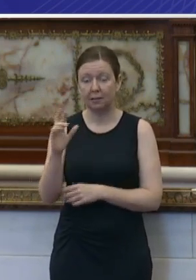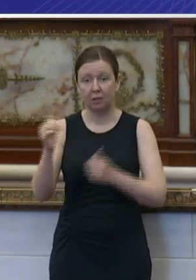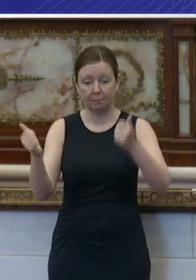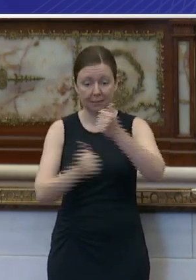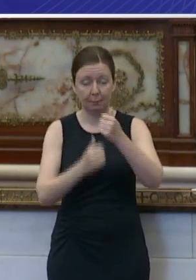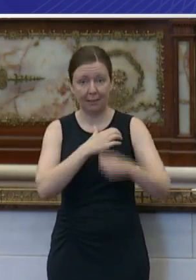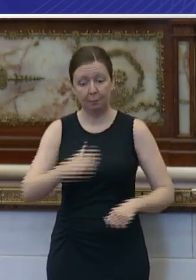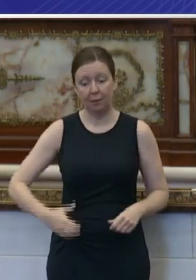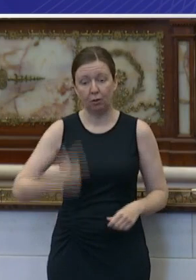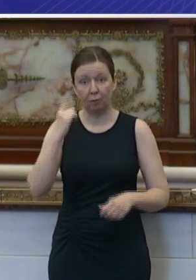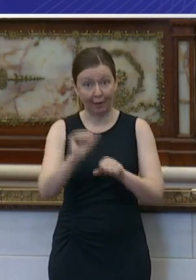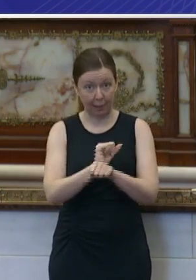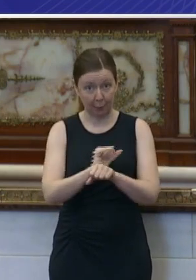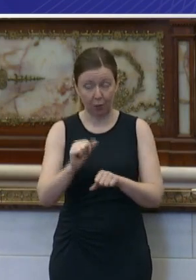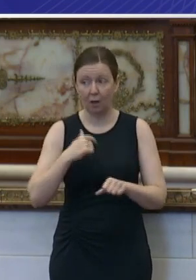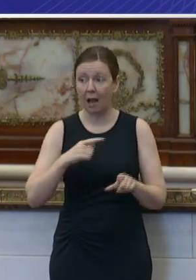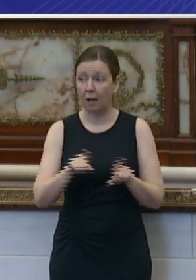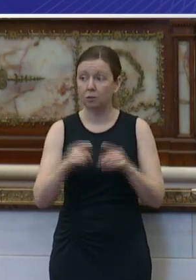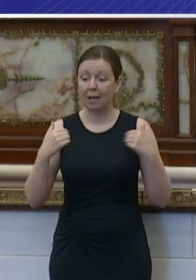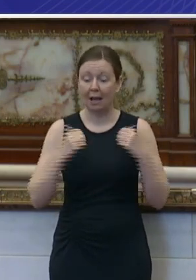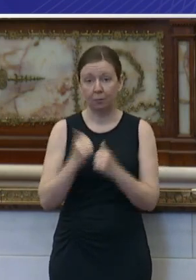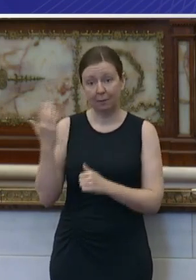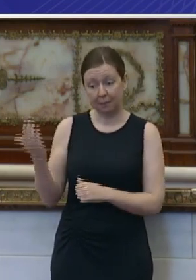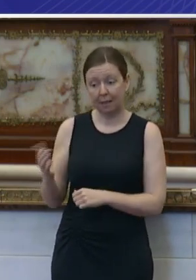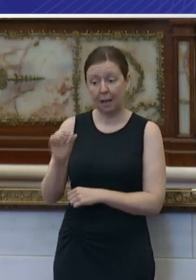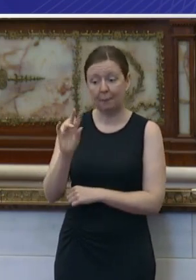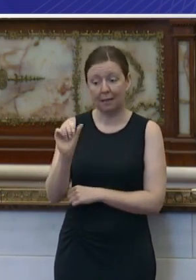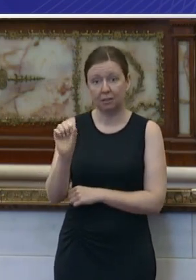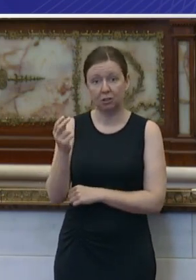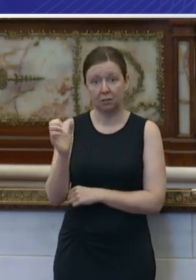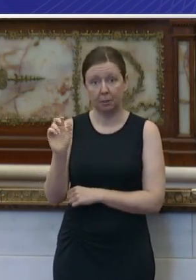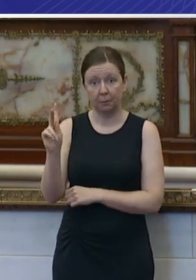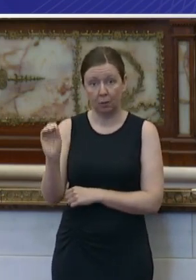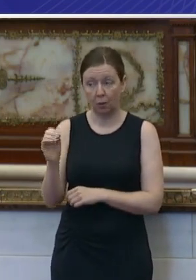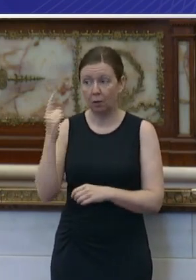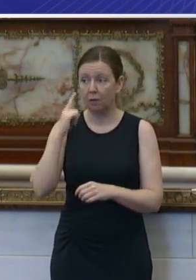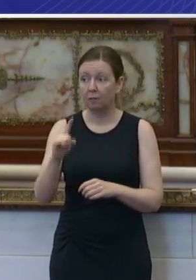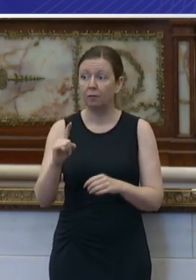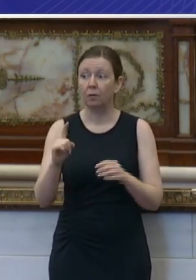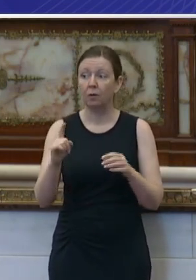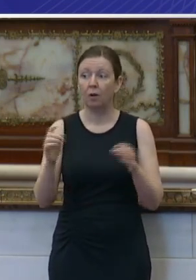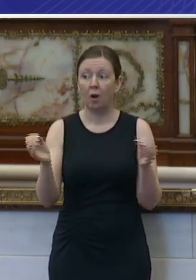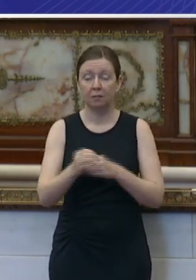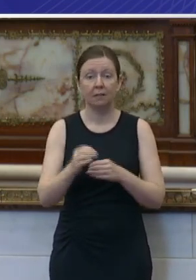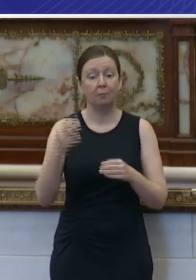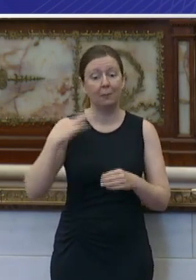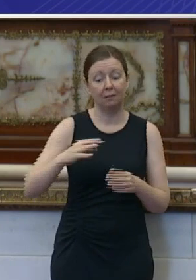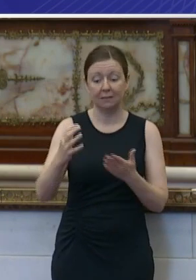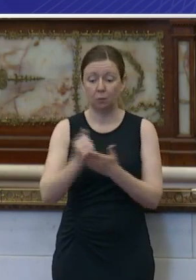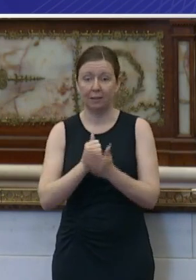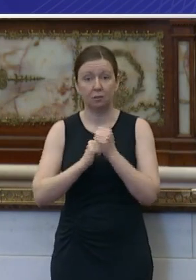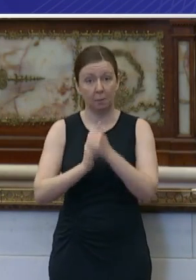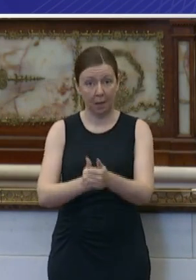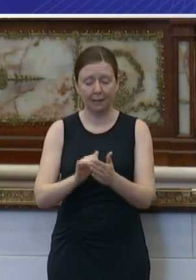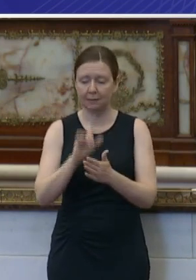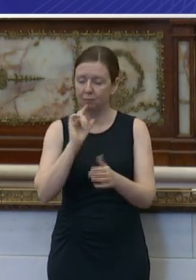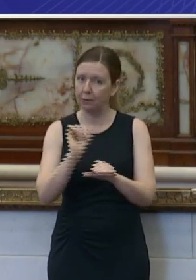Labor. And I also have with me Amanda Shimko from the Director of Office of Benefits and Wage Compliance, who worked very closely on